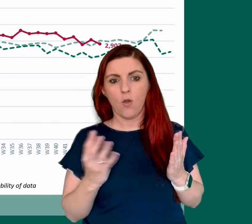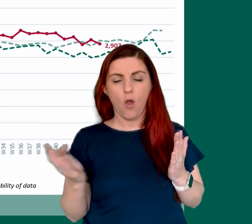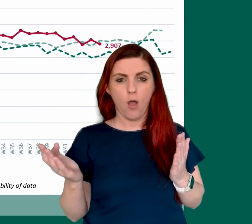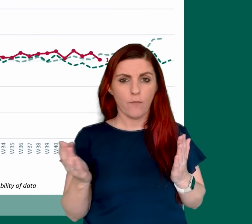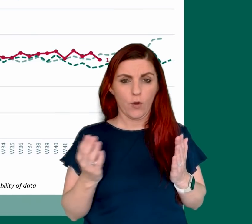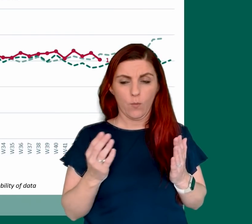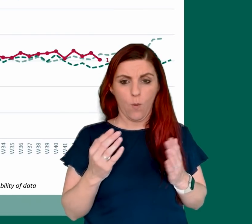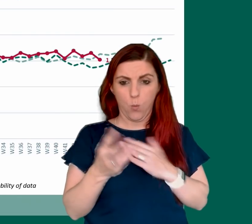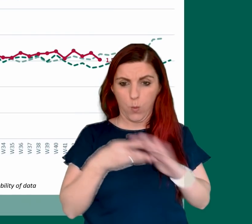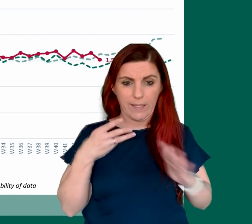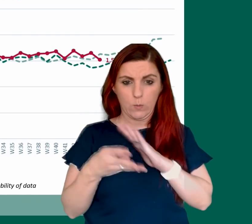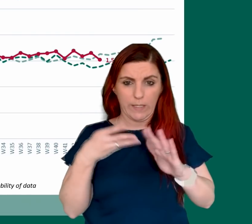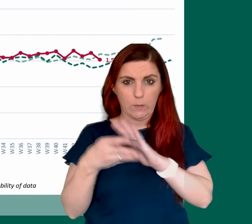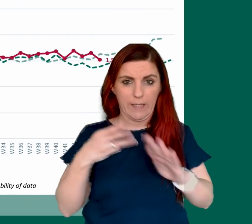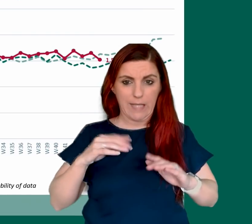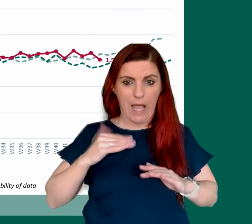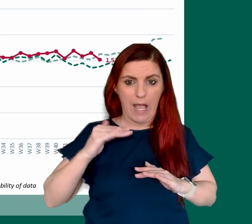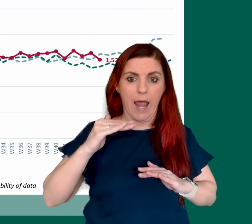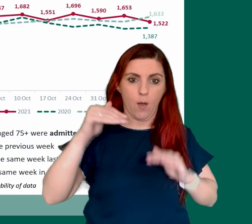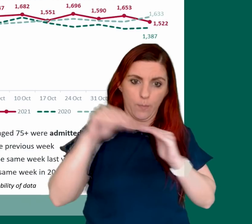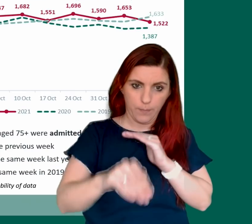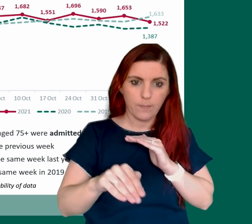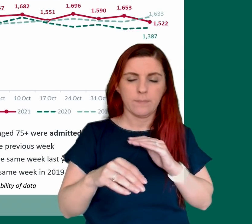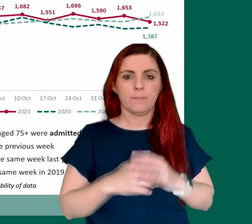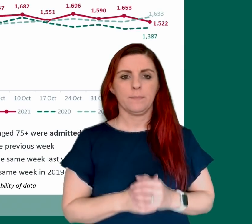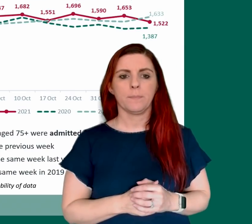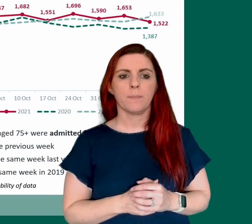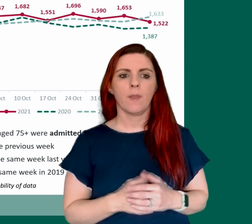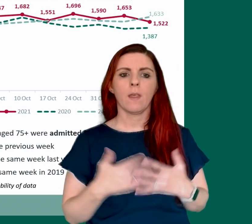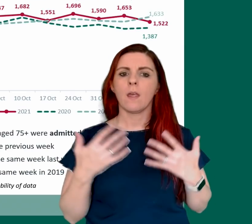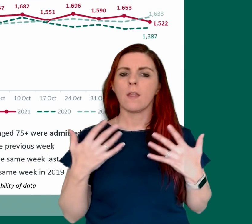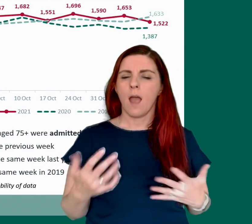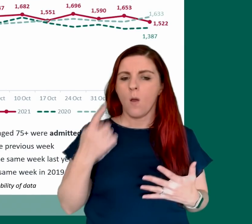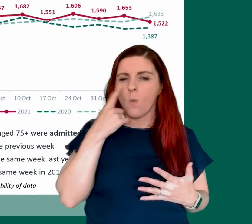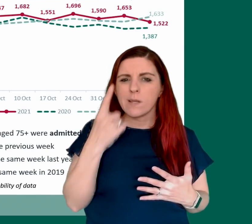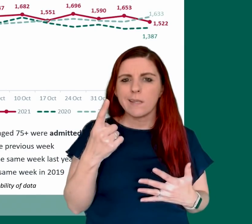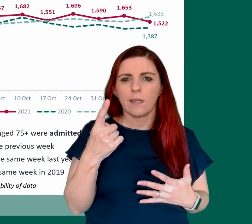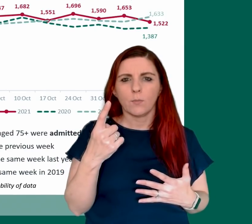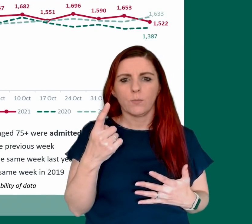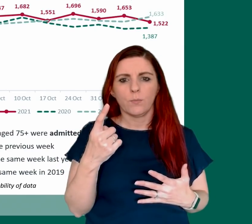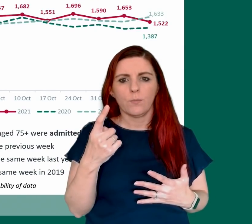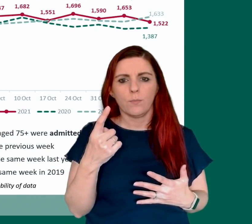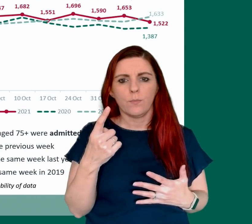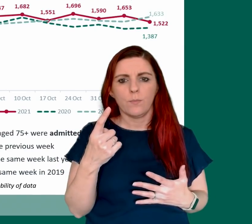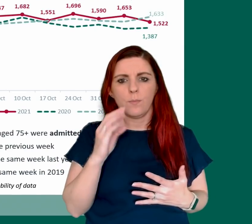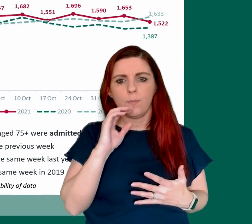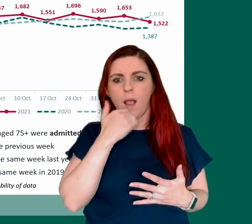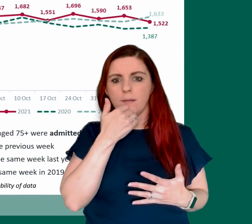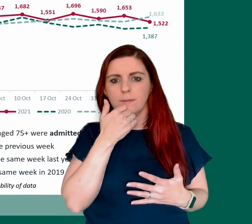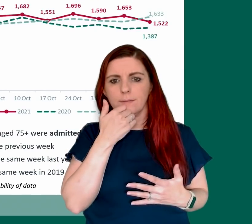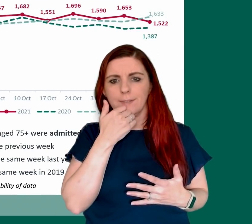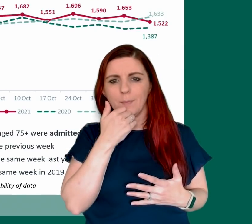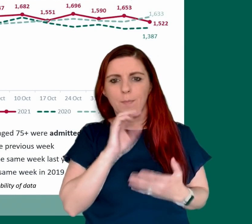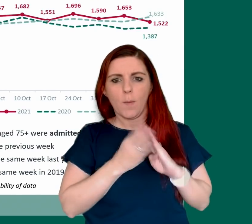weeks. And our admissions equally have come down a bit in the week. We are seeing, as the sites have become busier, it's interesting to